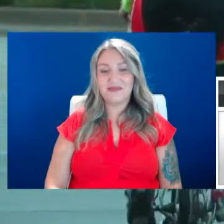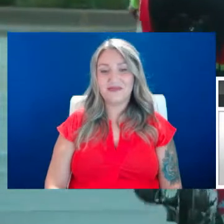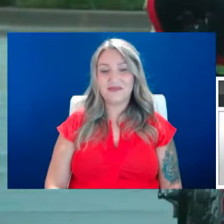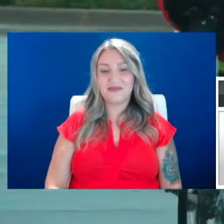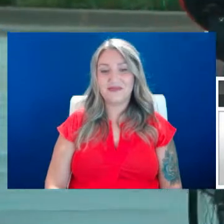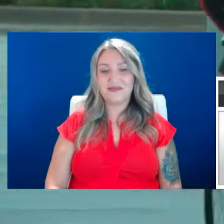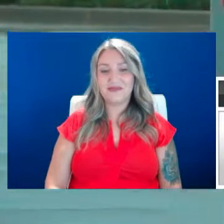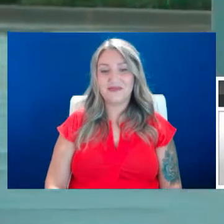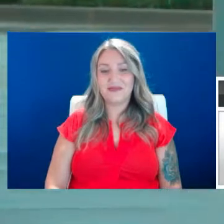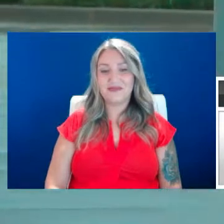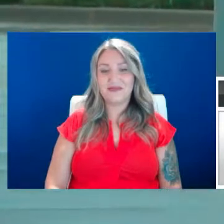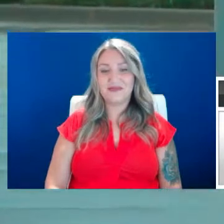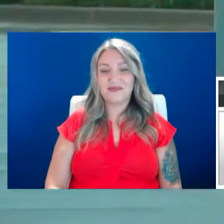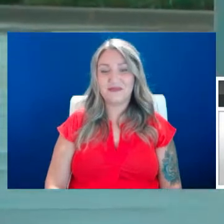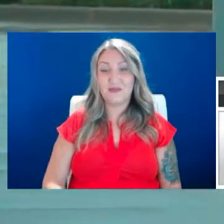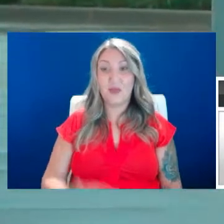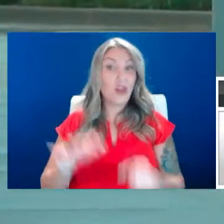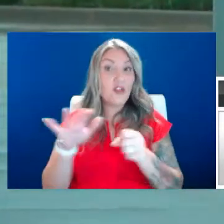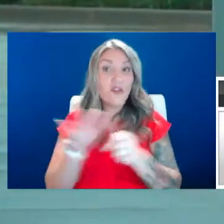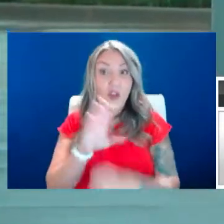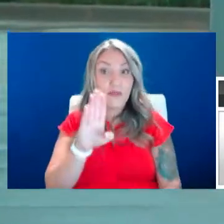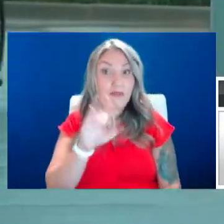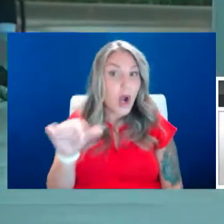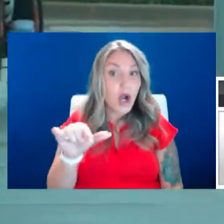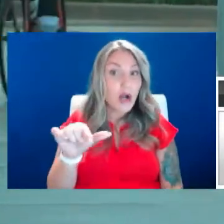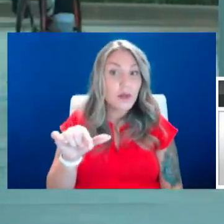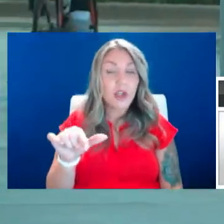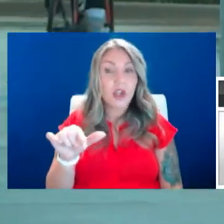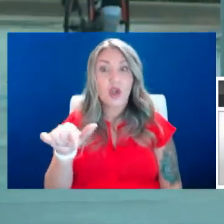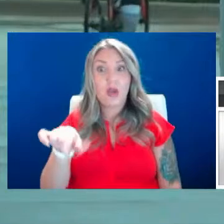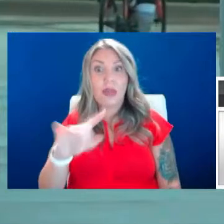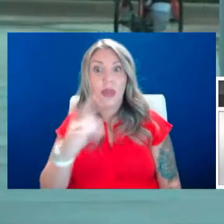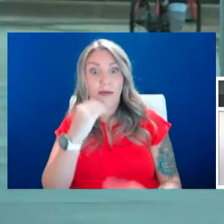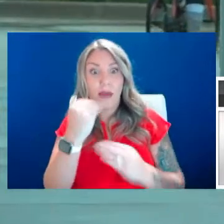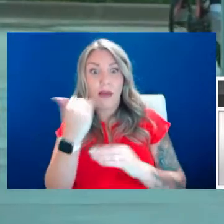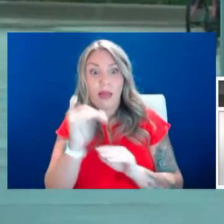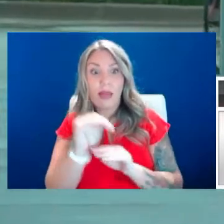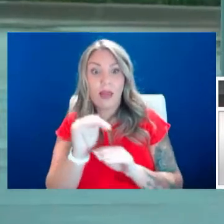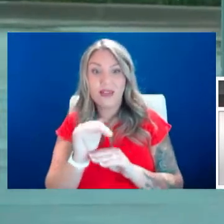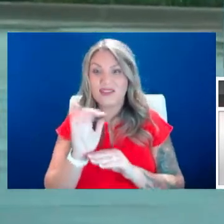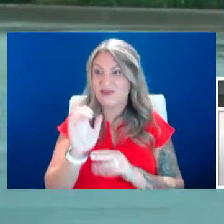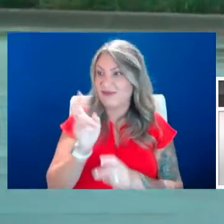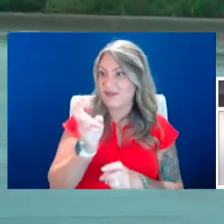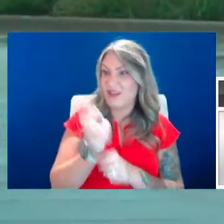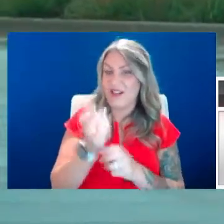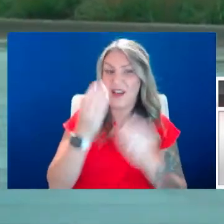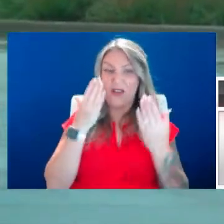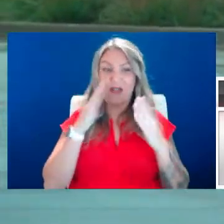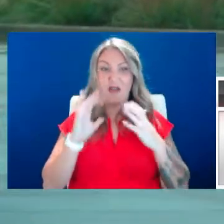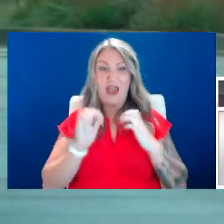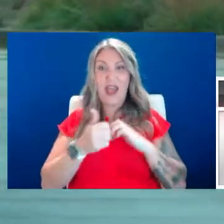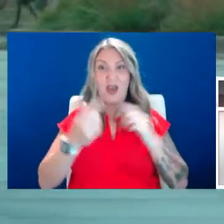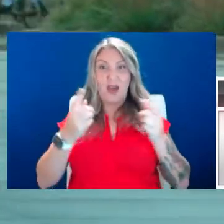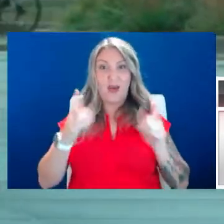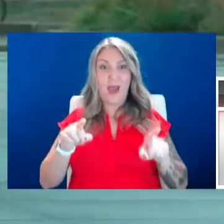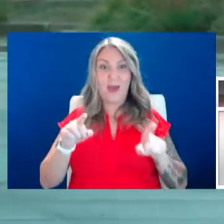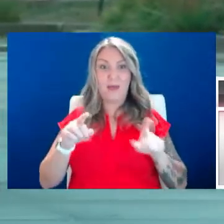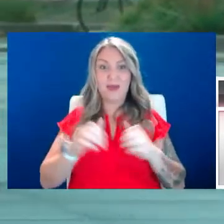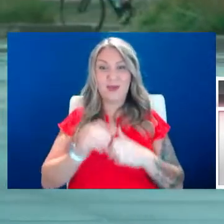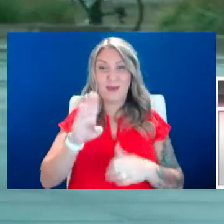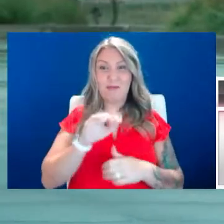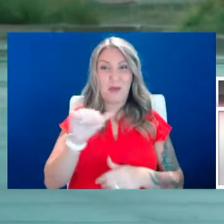They're full of barbecue, Dr. Hawkinson. They had barbecue last night. Wondering, that's going to be hard. I don't know how that happens. Barbecue the night